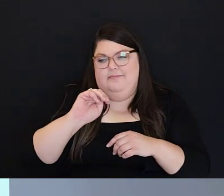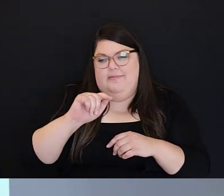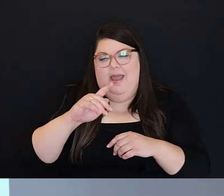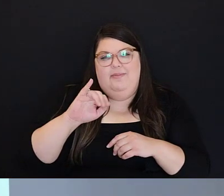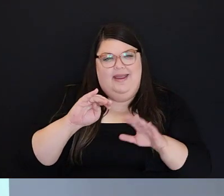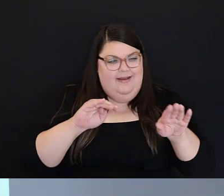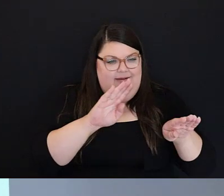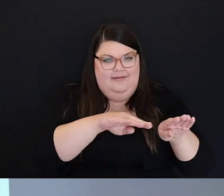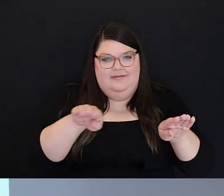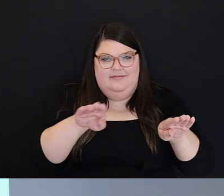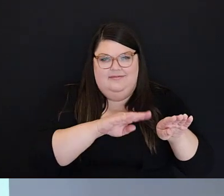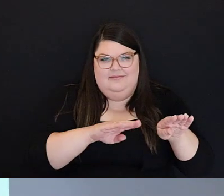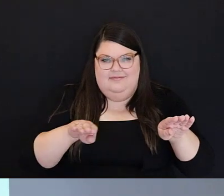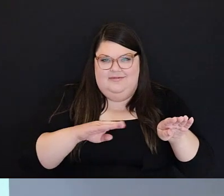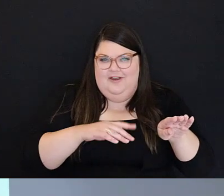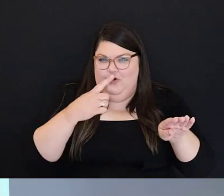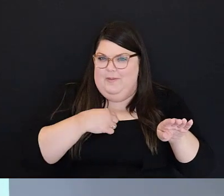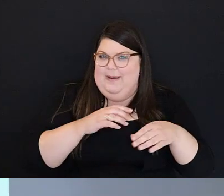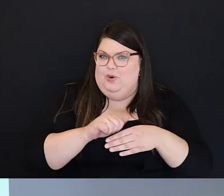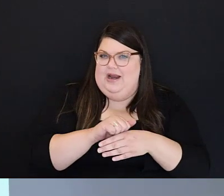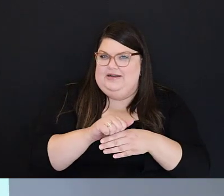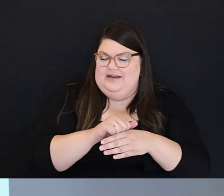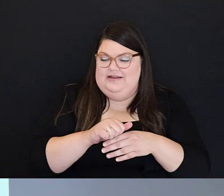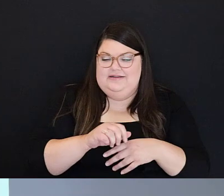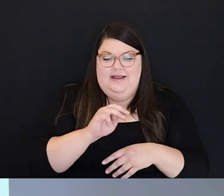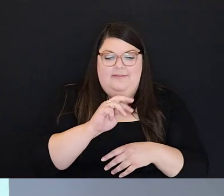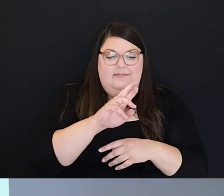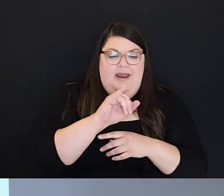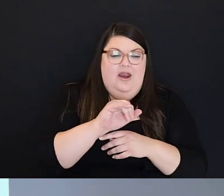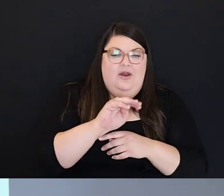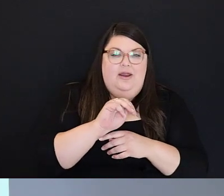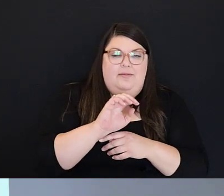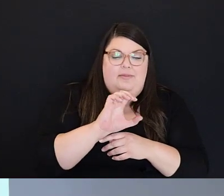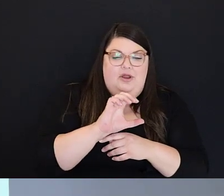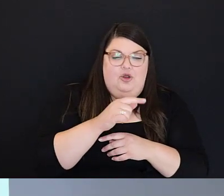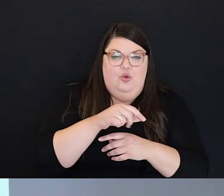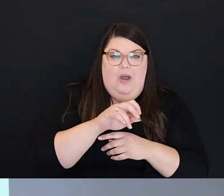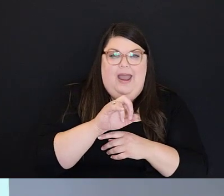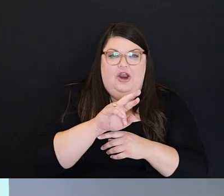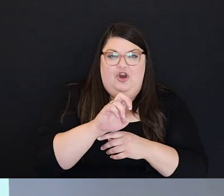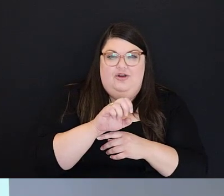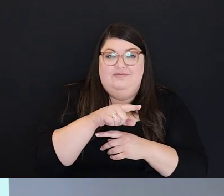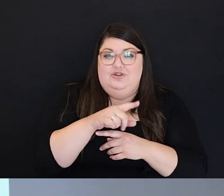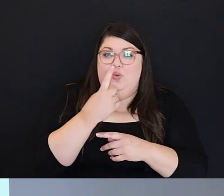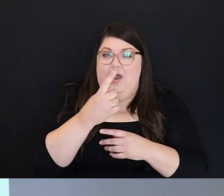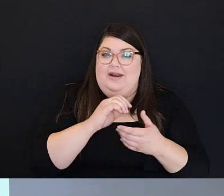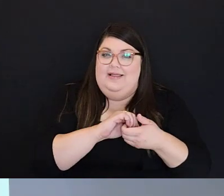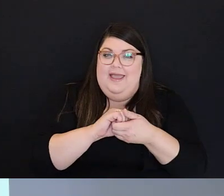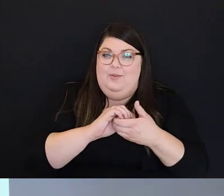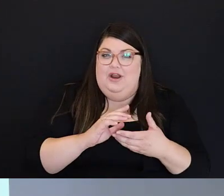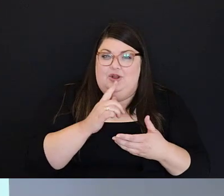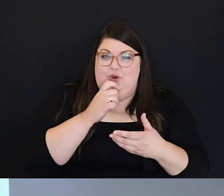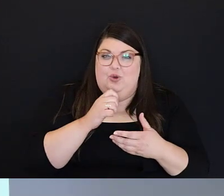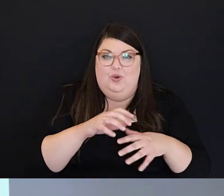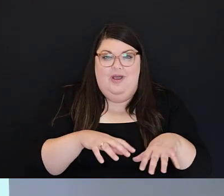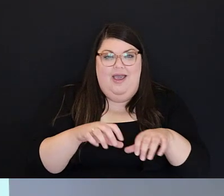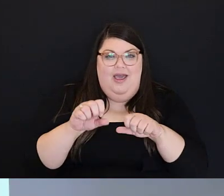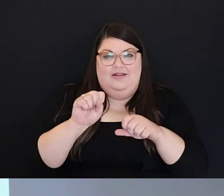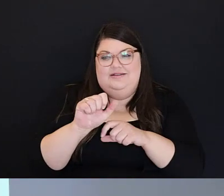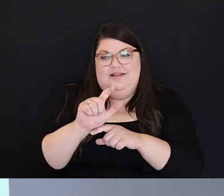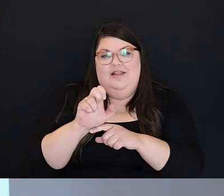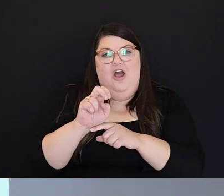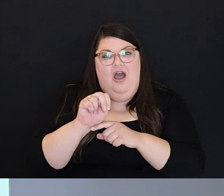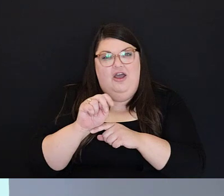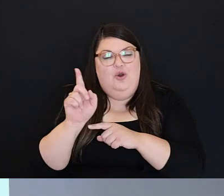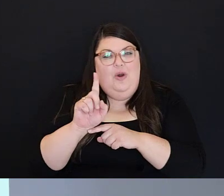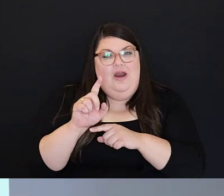practice. And there's Mary McGuire, who is one of the collaborators who held this salon where I was